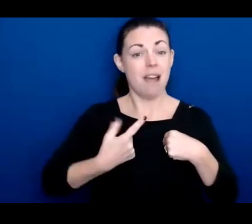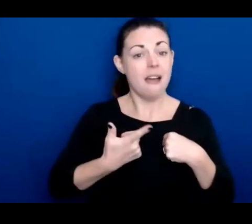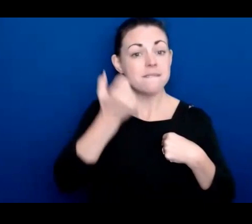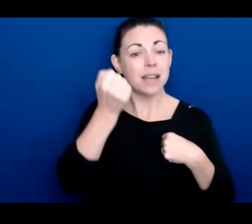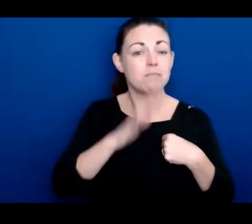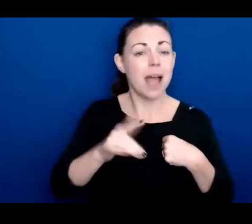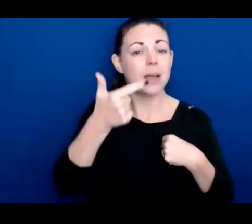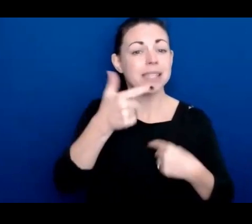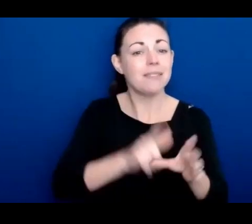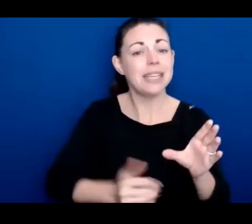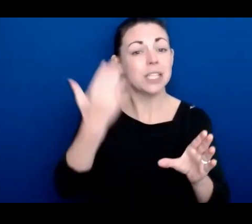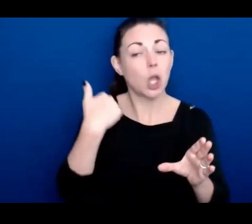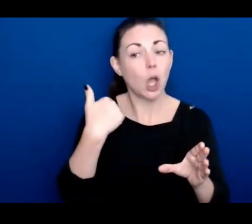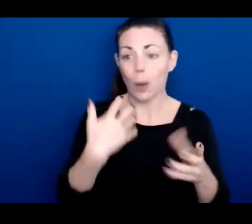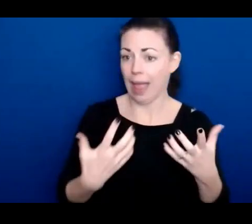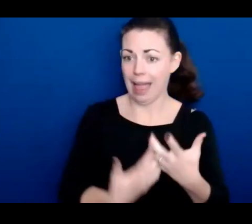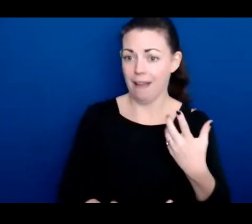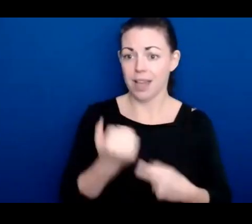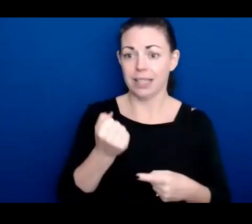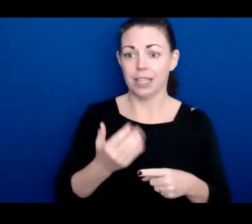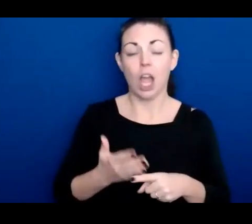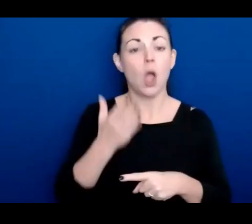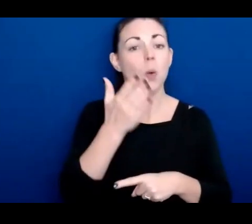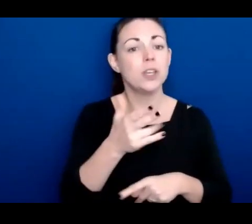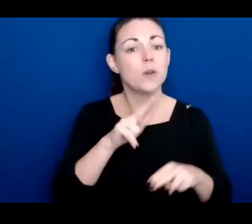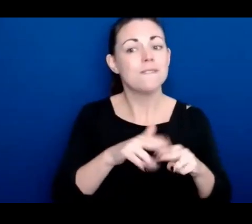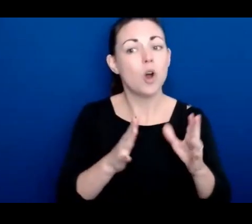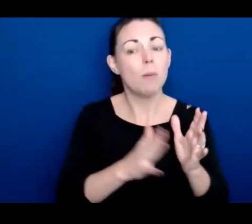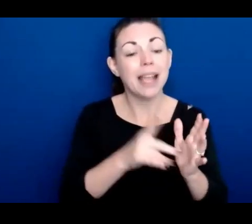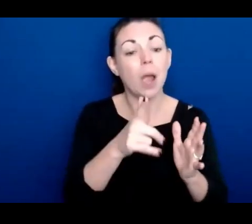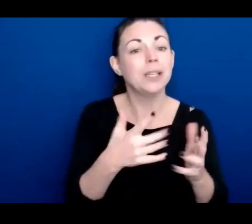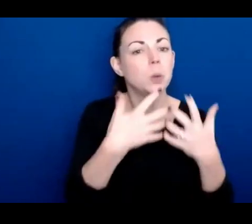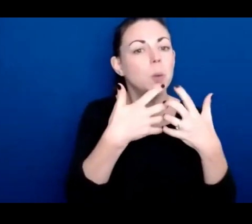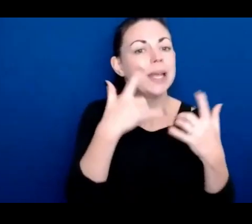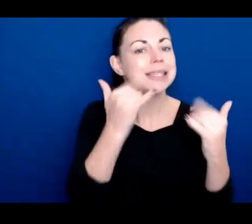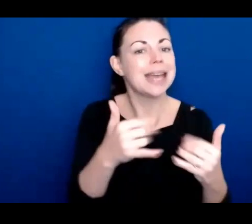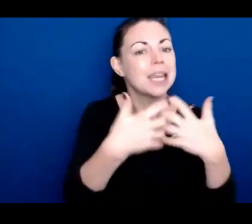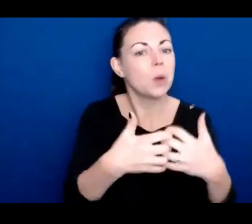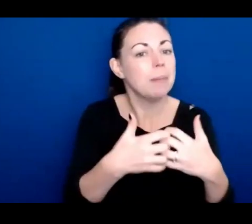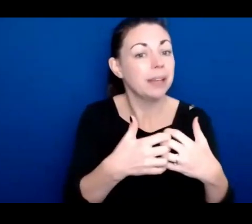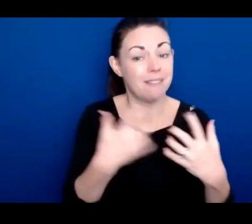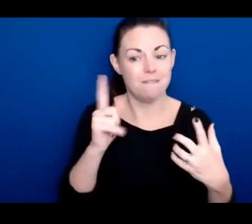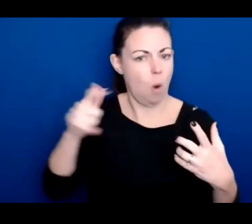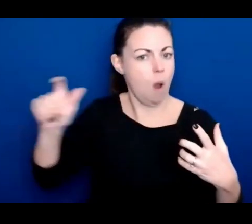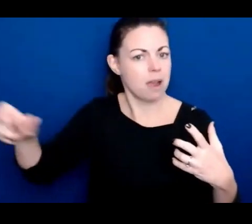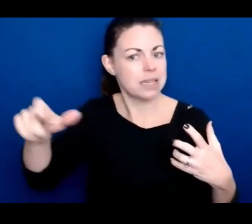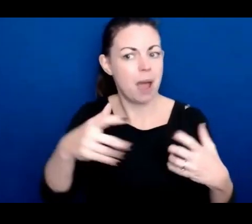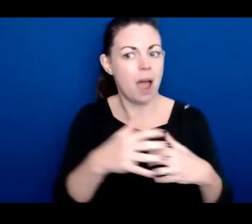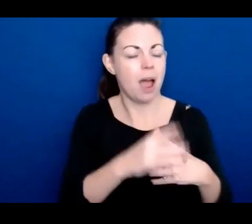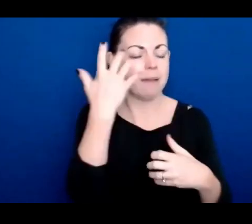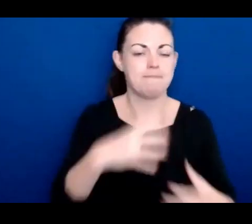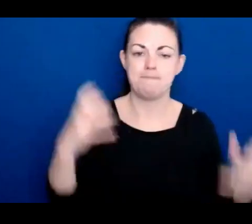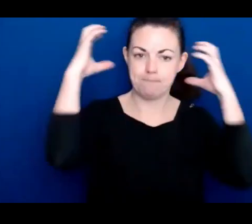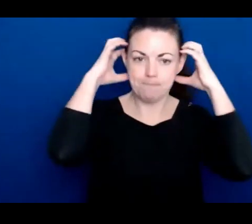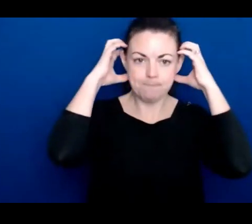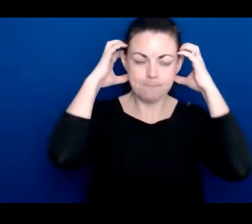by actually going to Phonak for testing some of the equipment for our customers. And I was wearing a headset to test some of